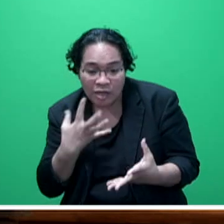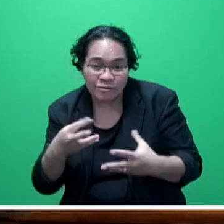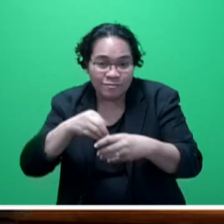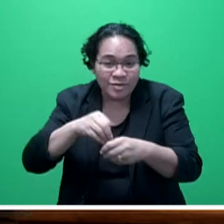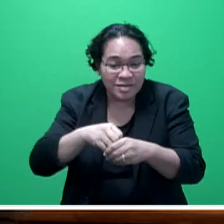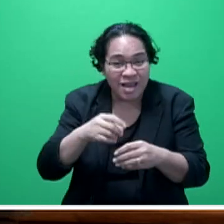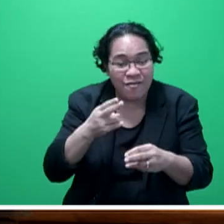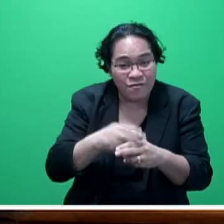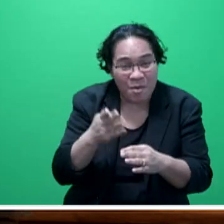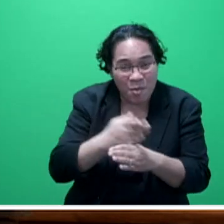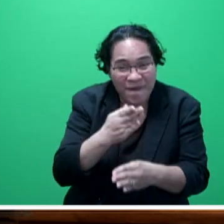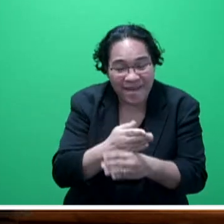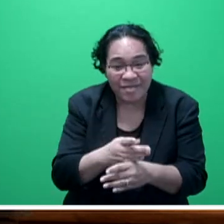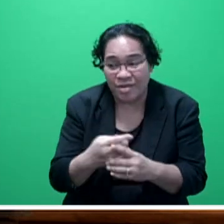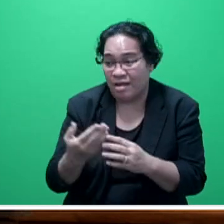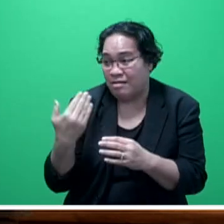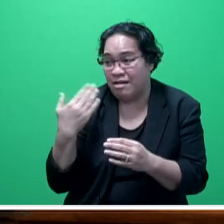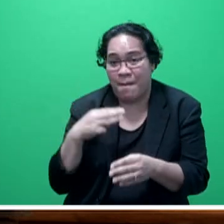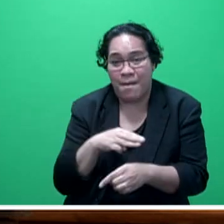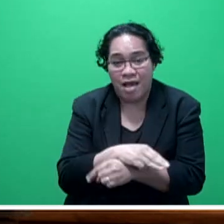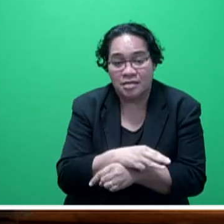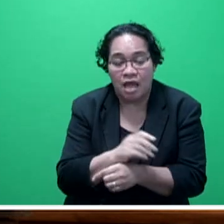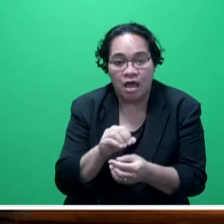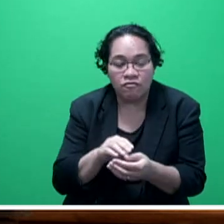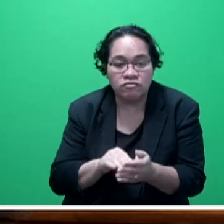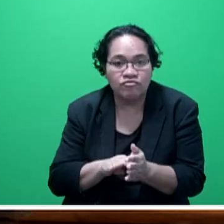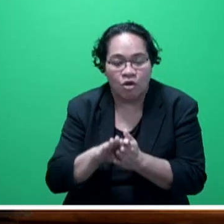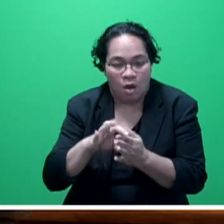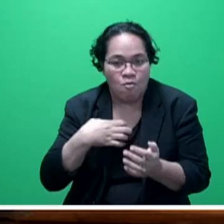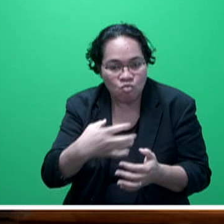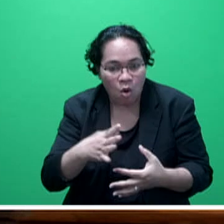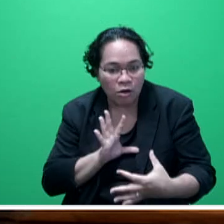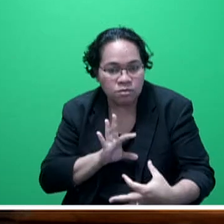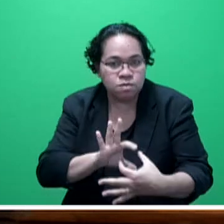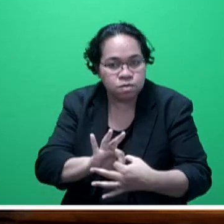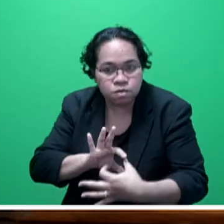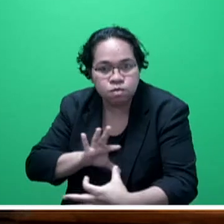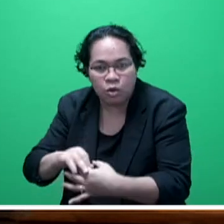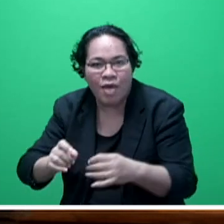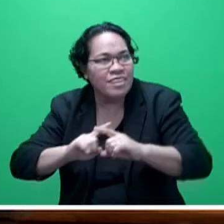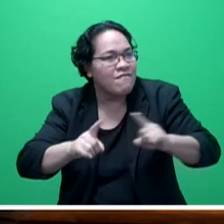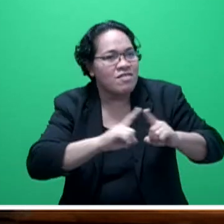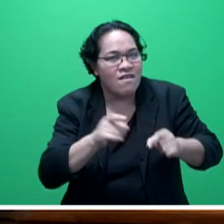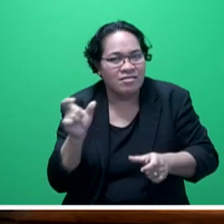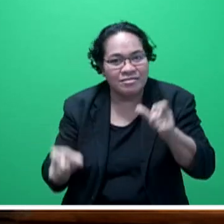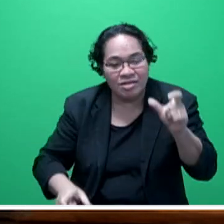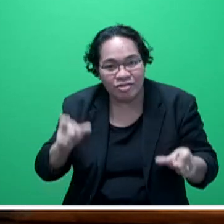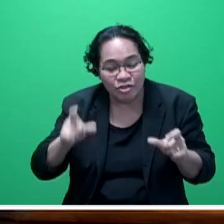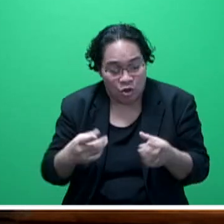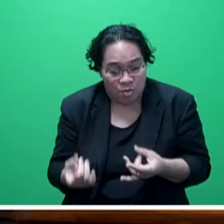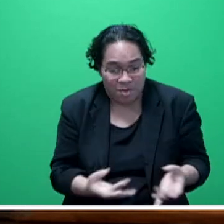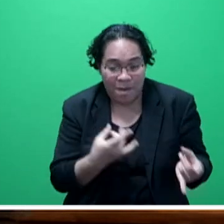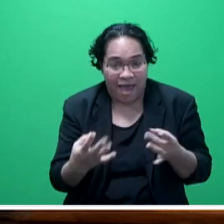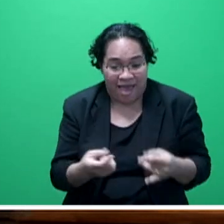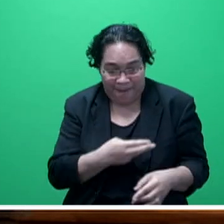In the recent months, there has been an increase in collaboration with the key agencies to prepare the ministry in improving